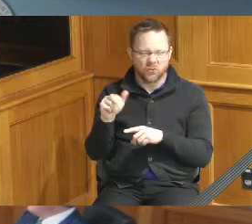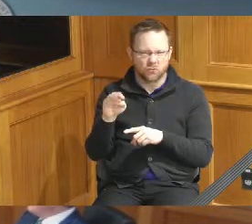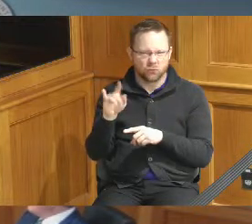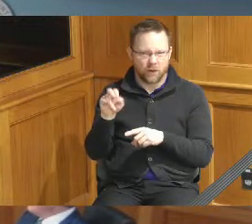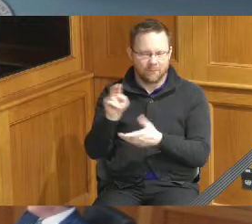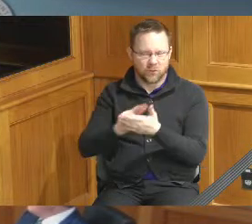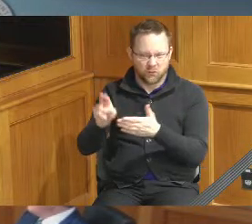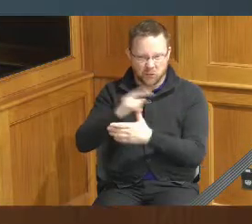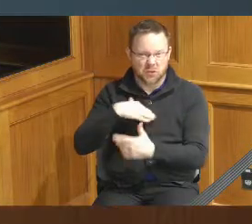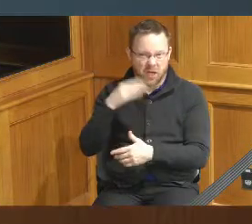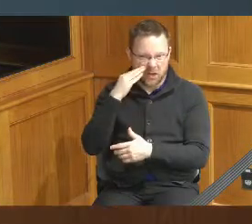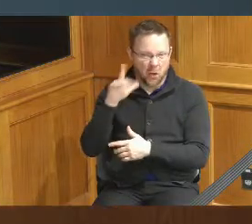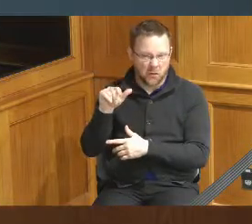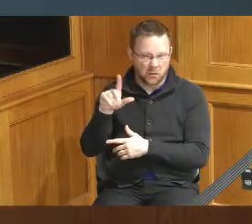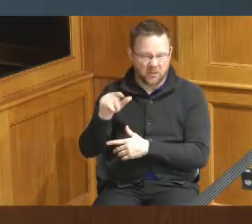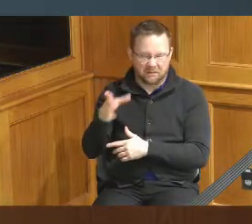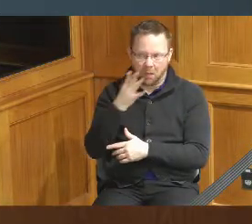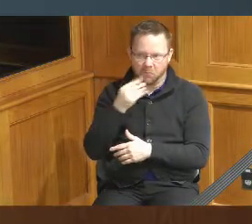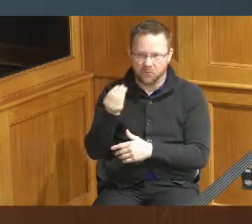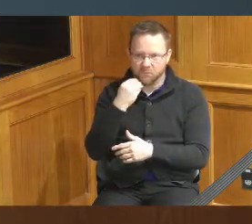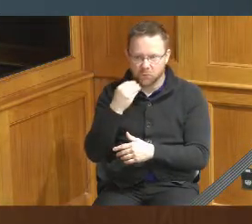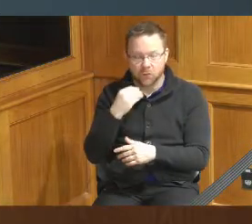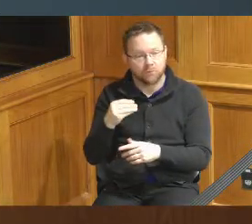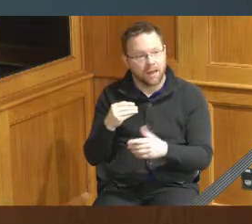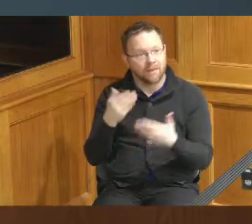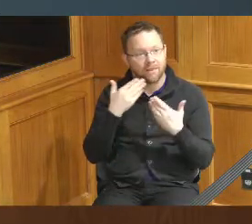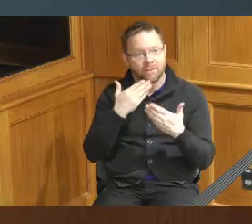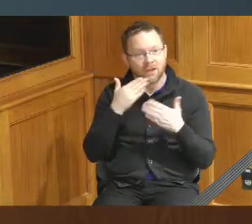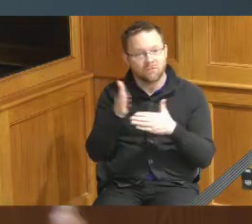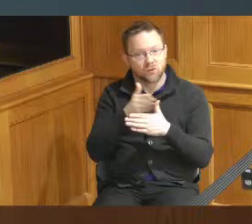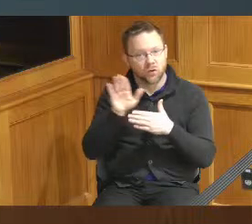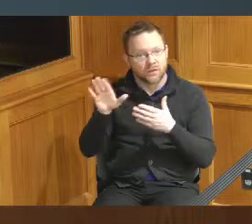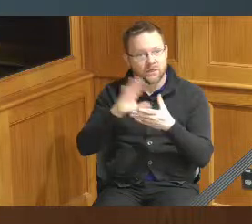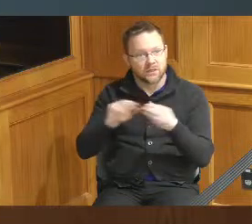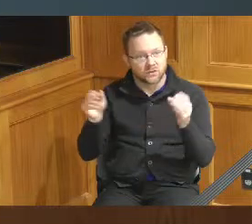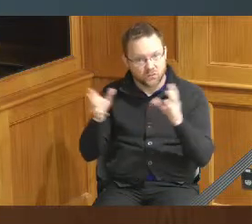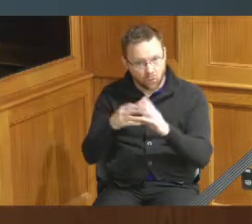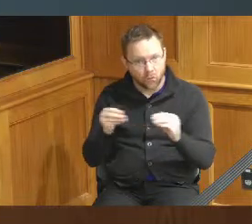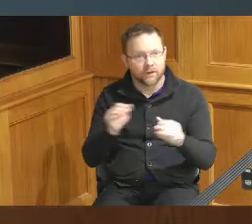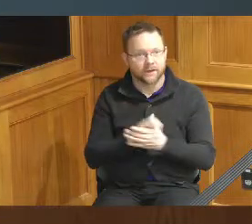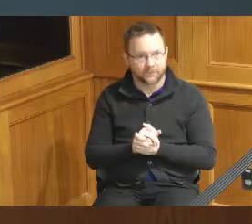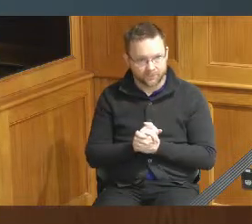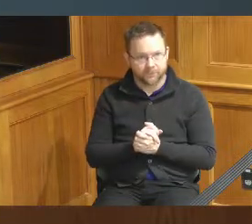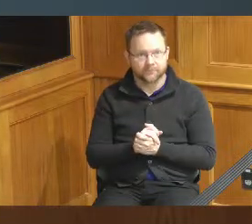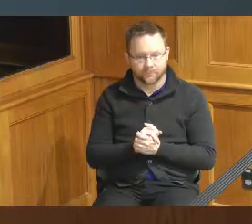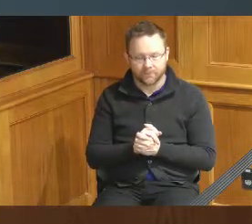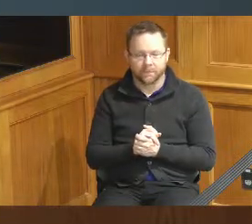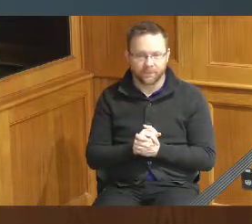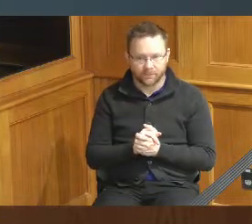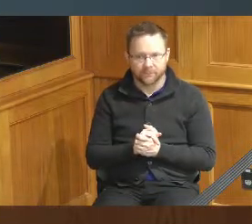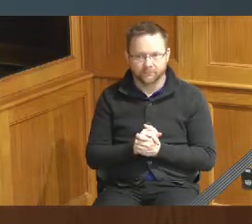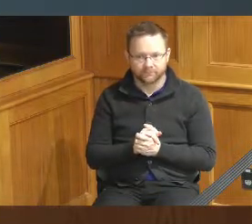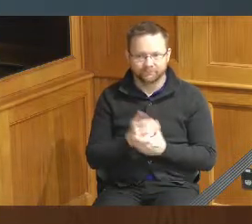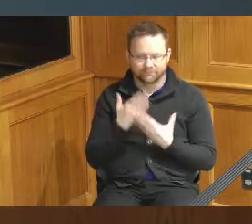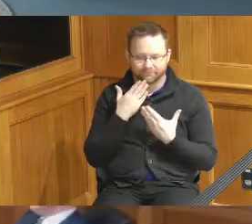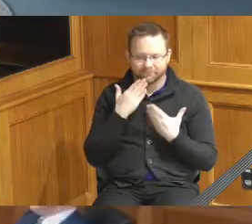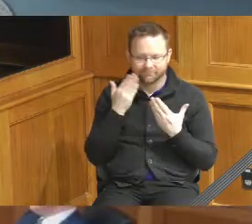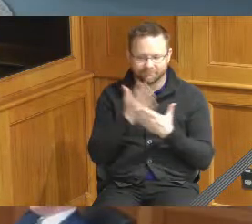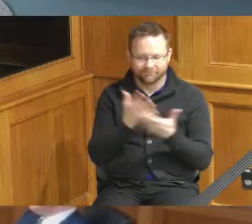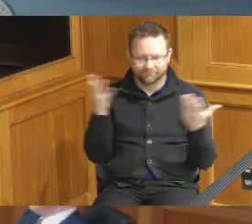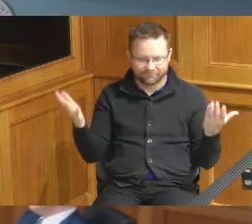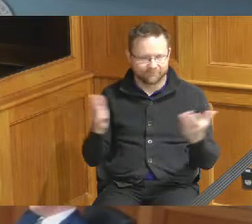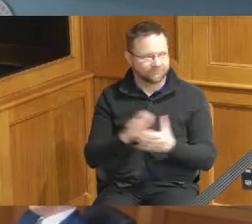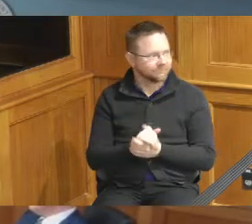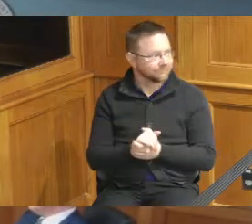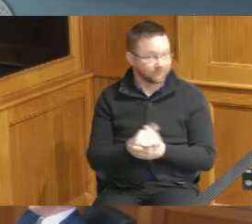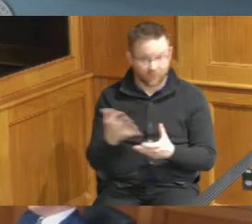food. But again, it's great to share this story for our next generation of youth. So thank you so much. Want